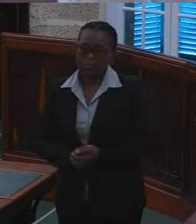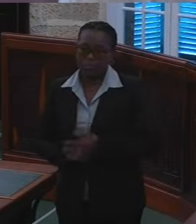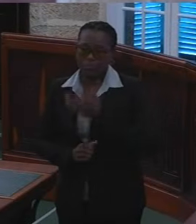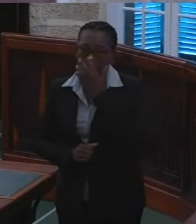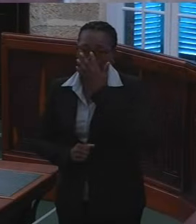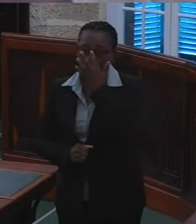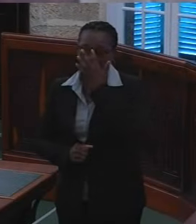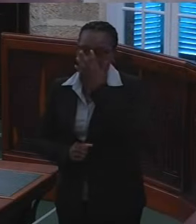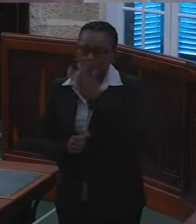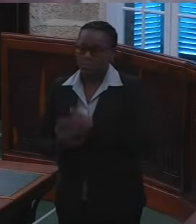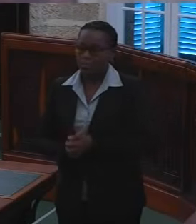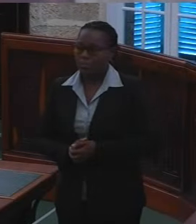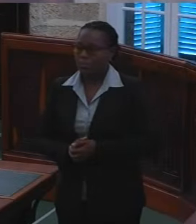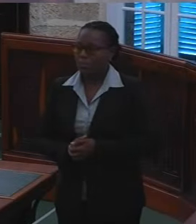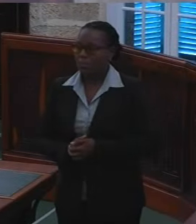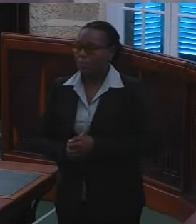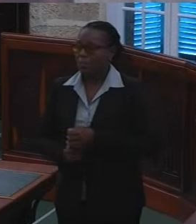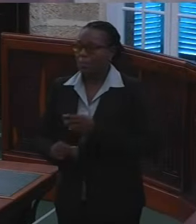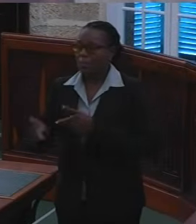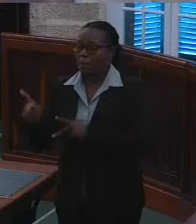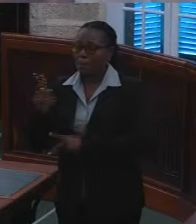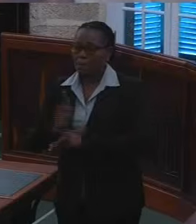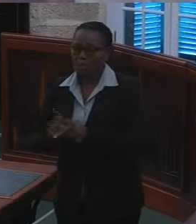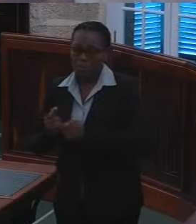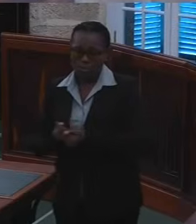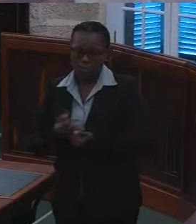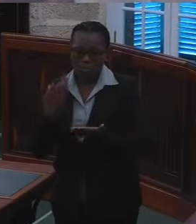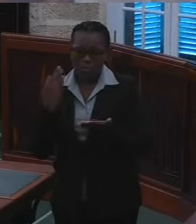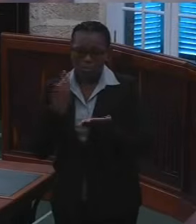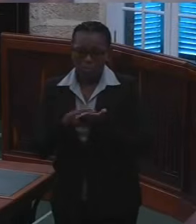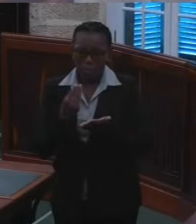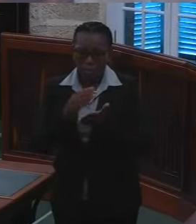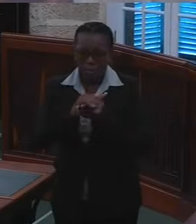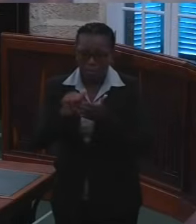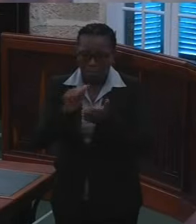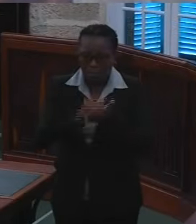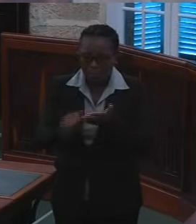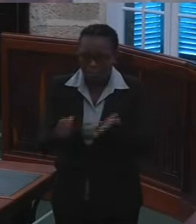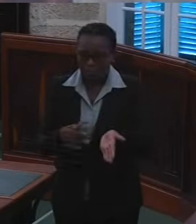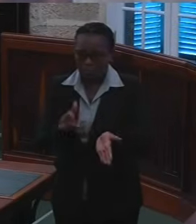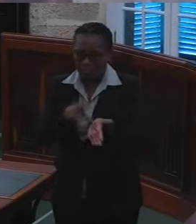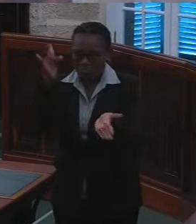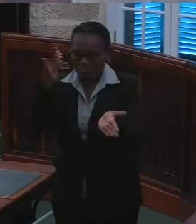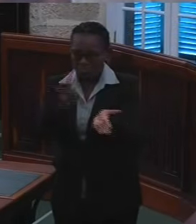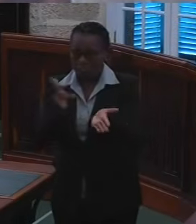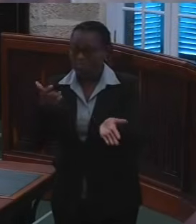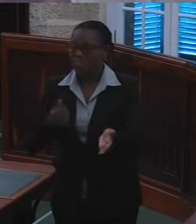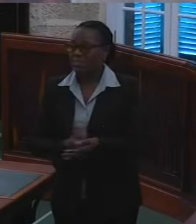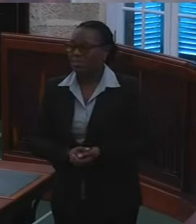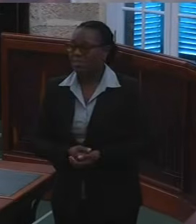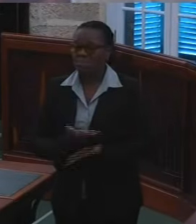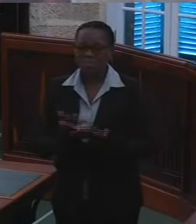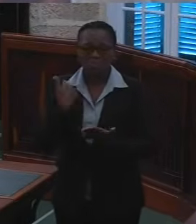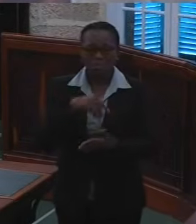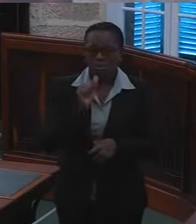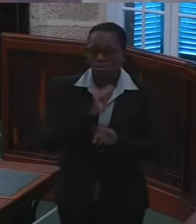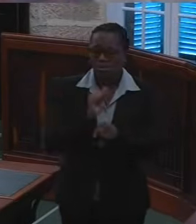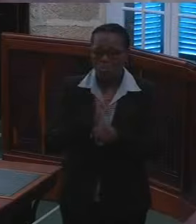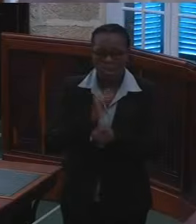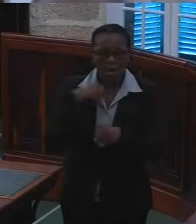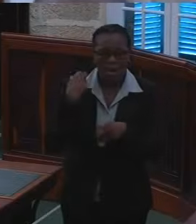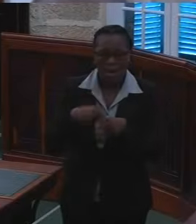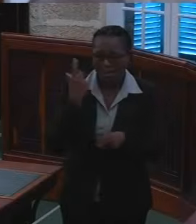where persons prey on them financially for their hard-earned money and